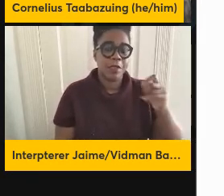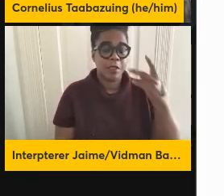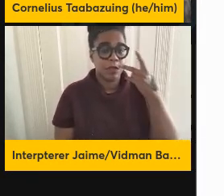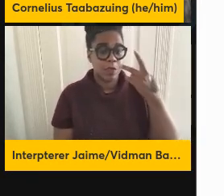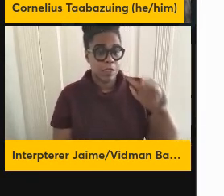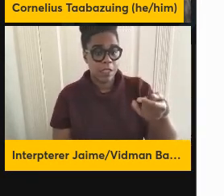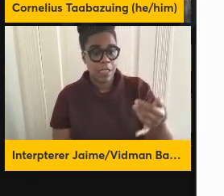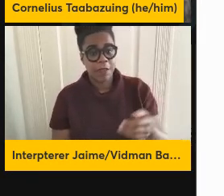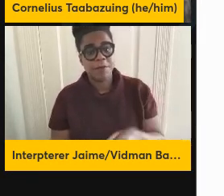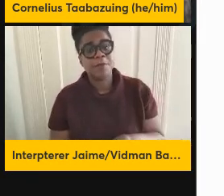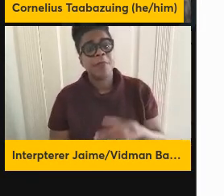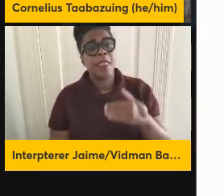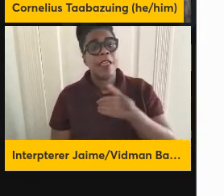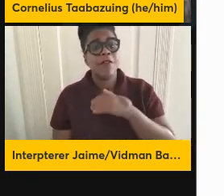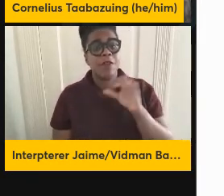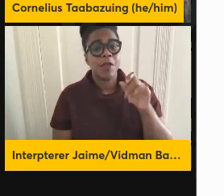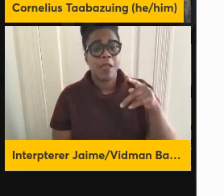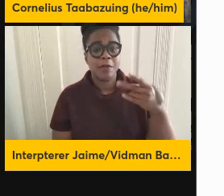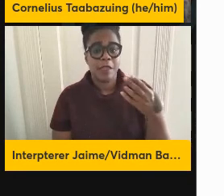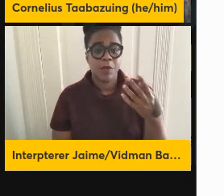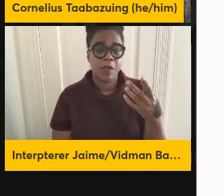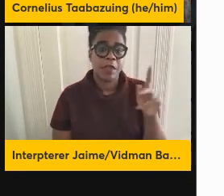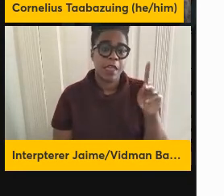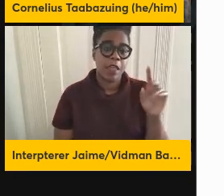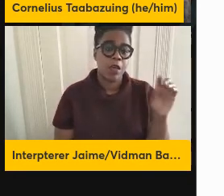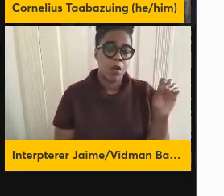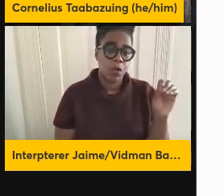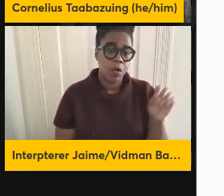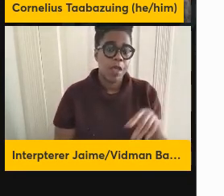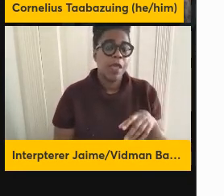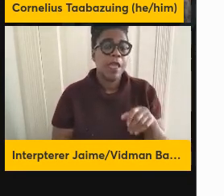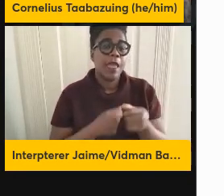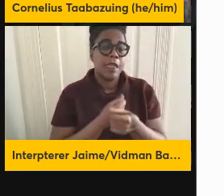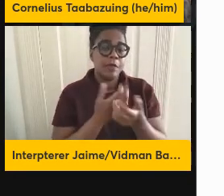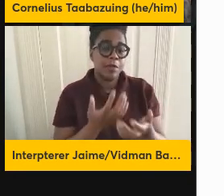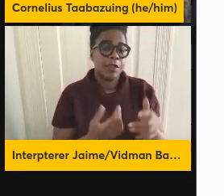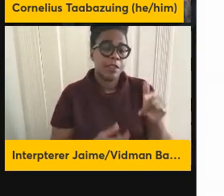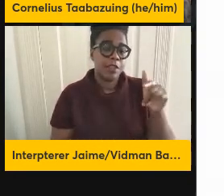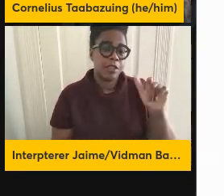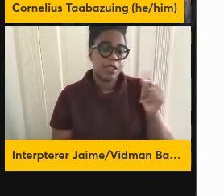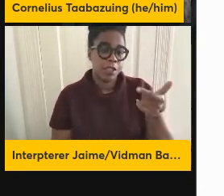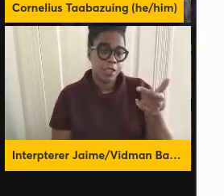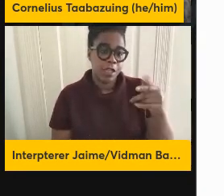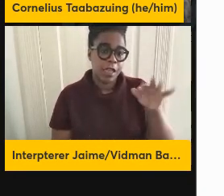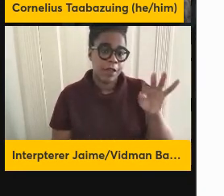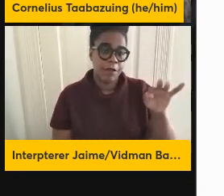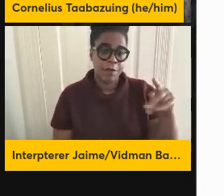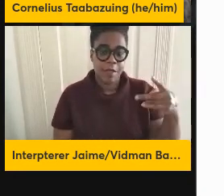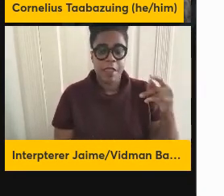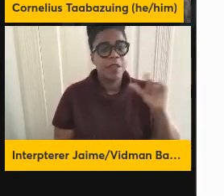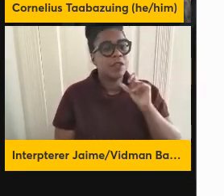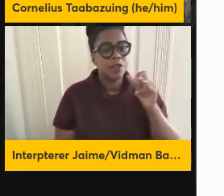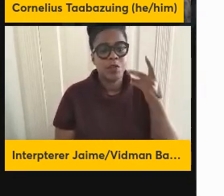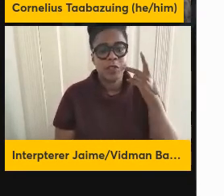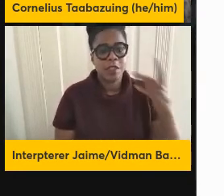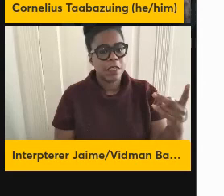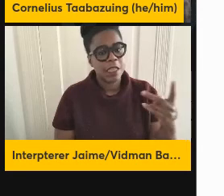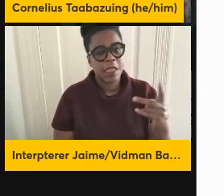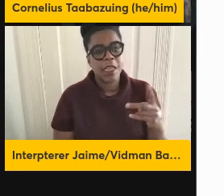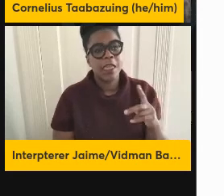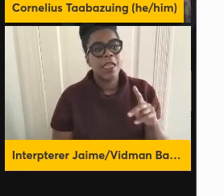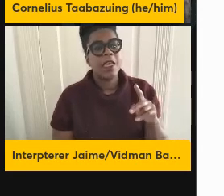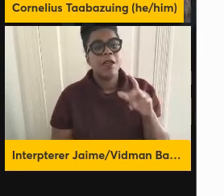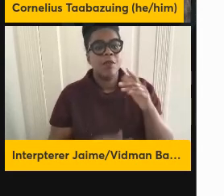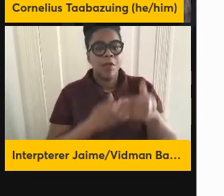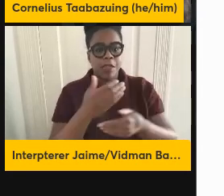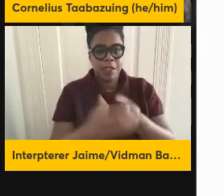see. If you have caspase-1 knockout cell lines expressing GFP, you don't expect to see any pyroptosis, and we don't see gastrin D